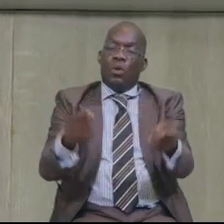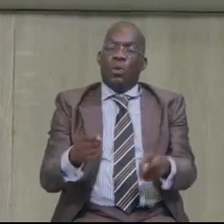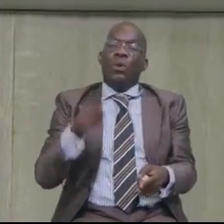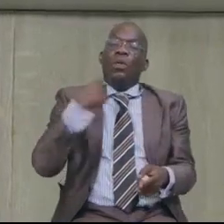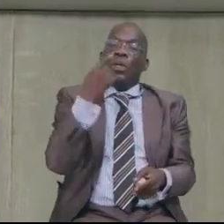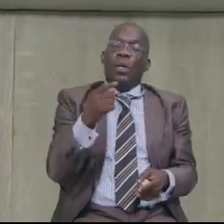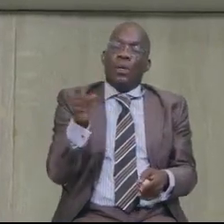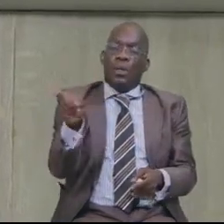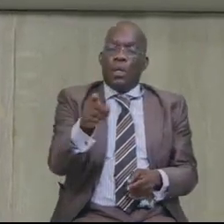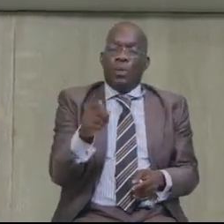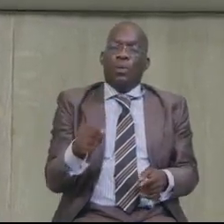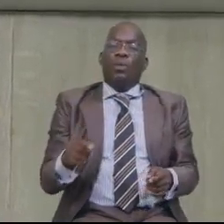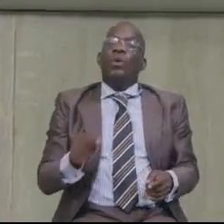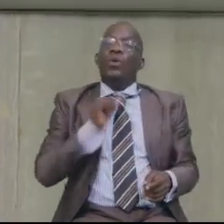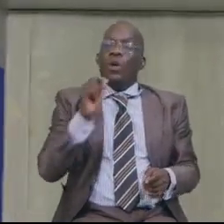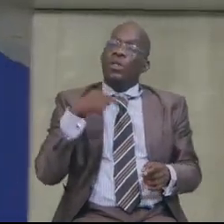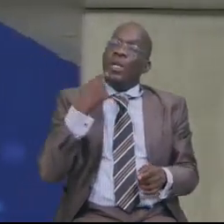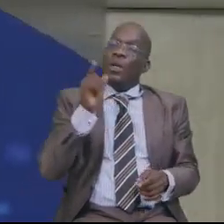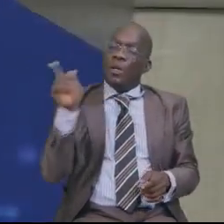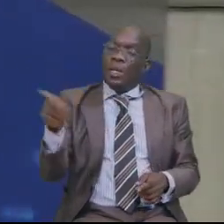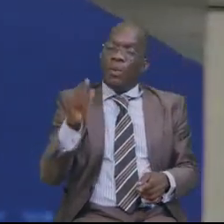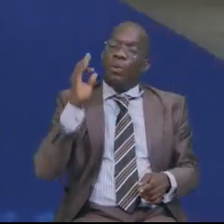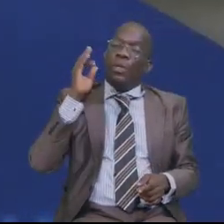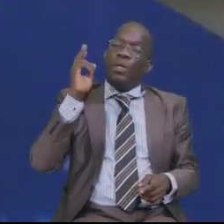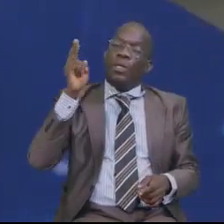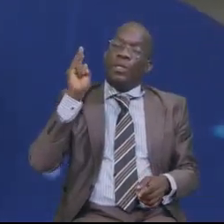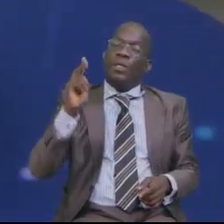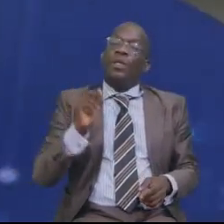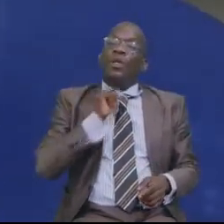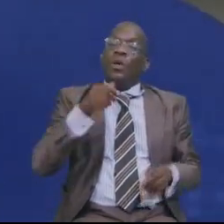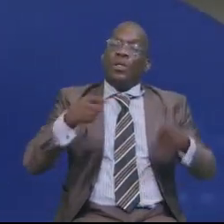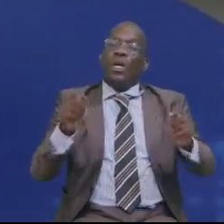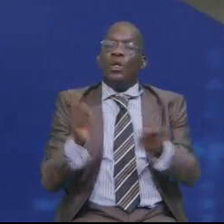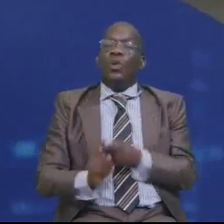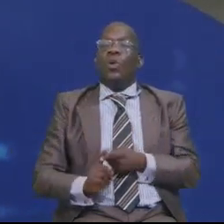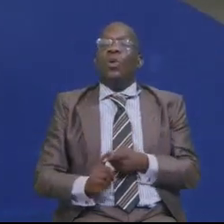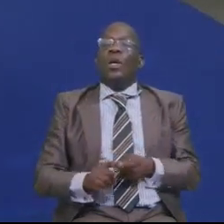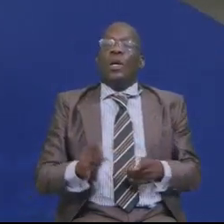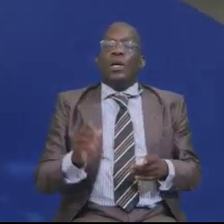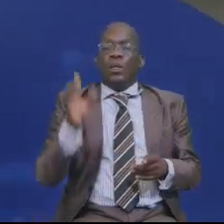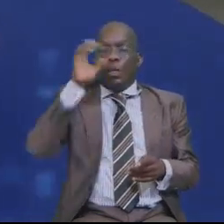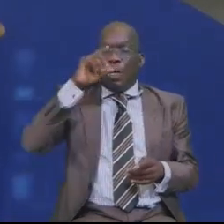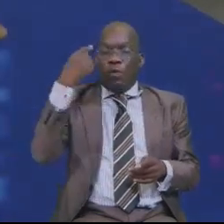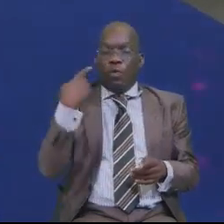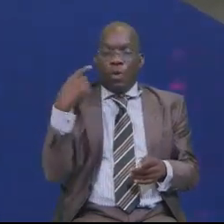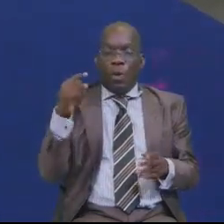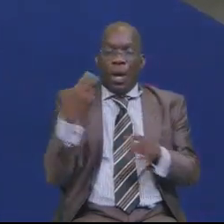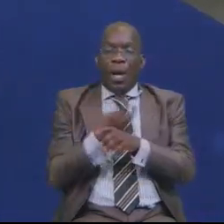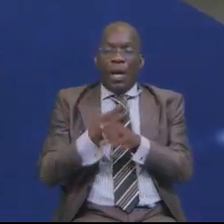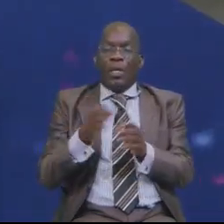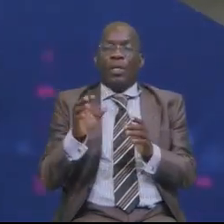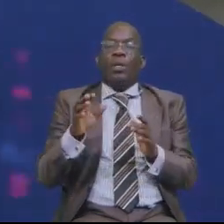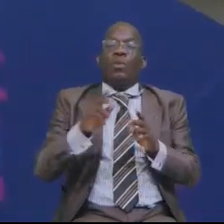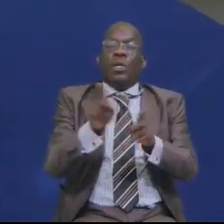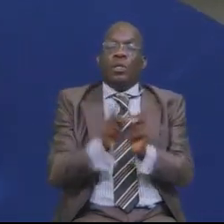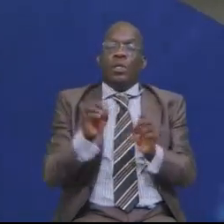them history. You're not telling them. You're not trying to look for difficult passages in the Bible that you are not